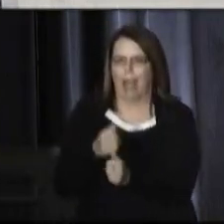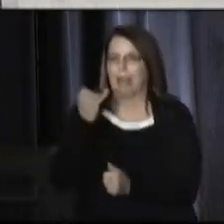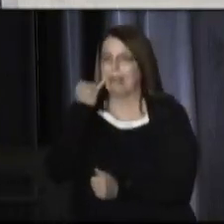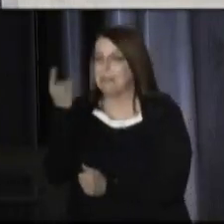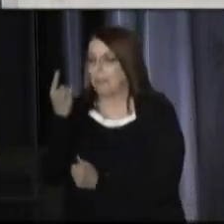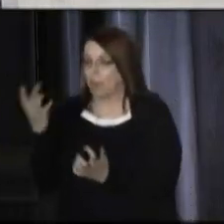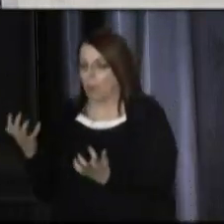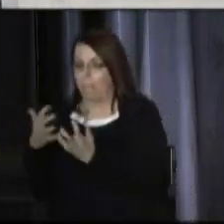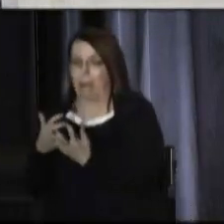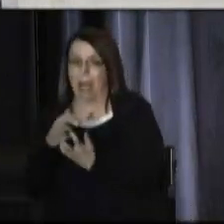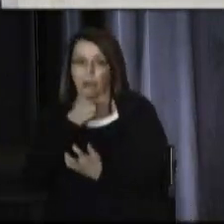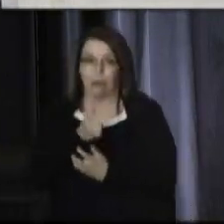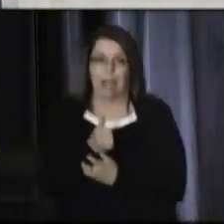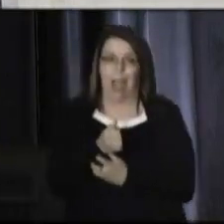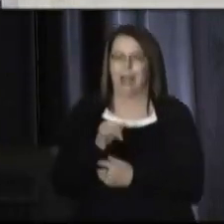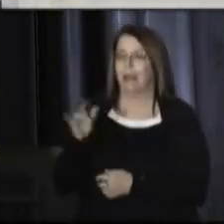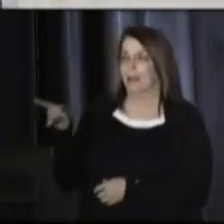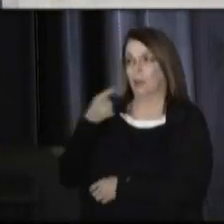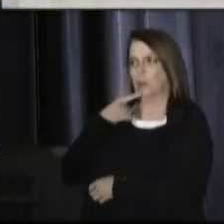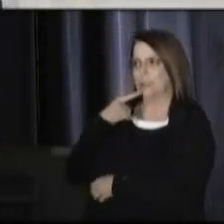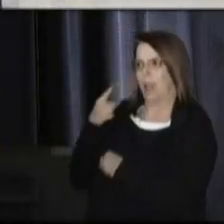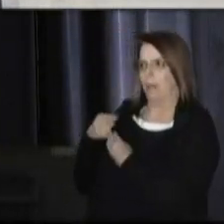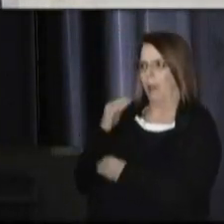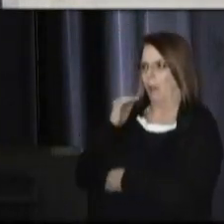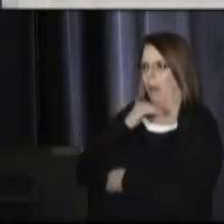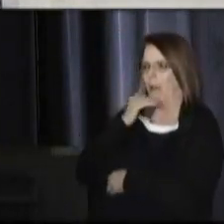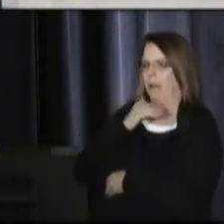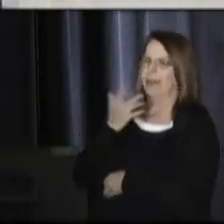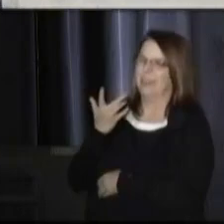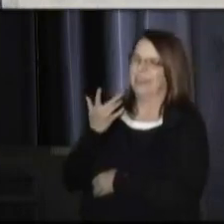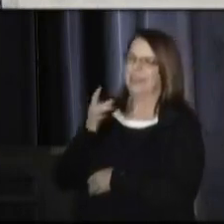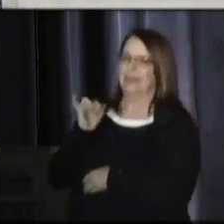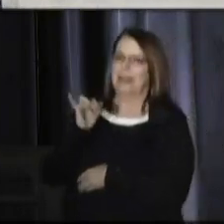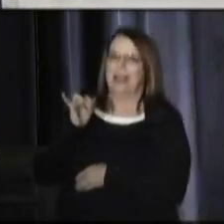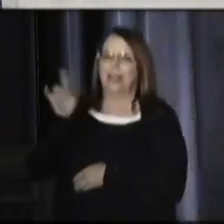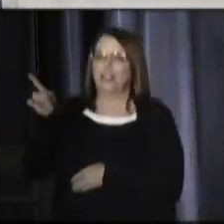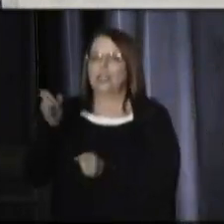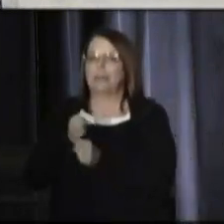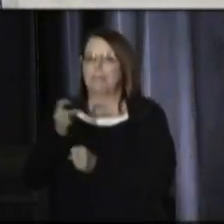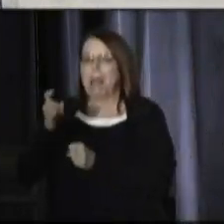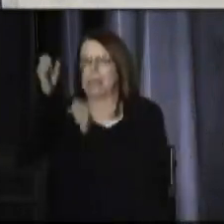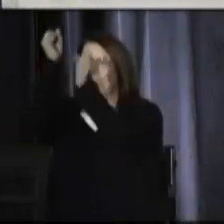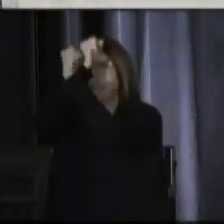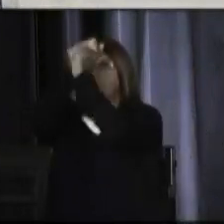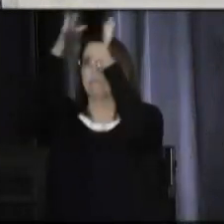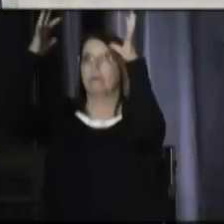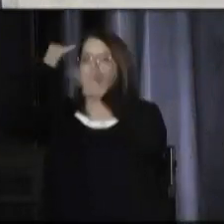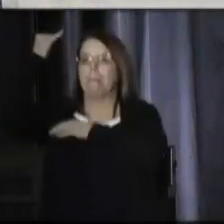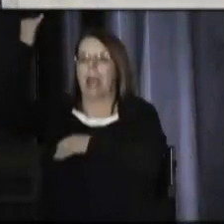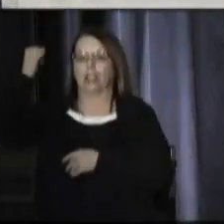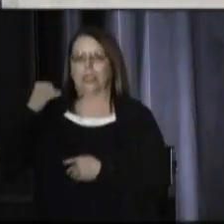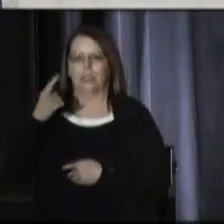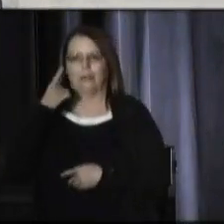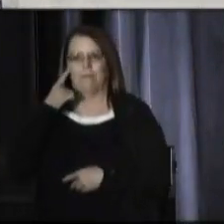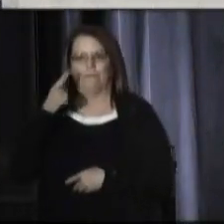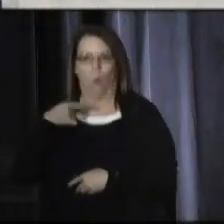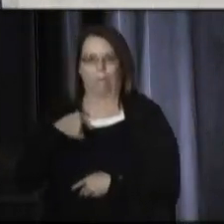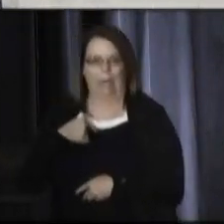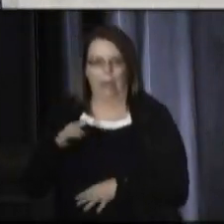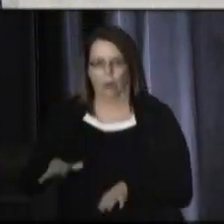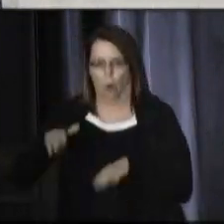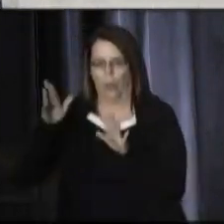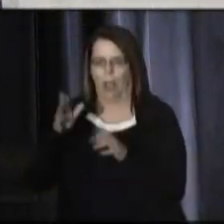leaving everything I once had, everything I've become, everything electric in a muscle to make one